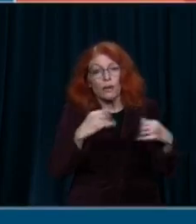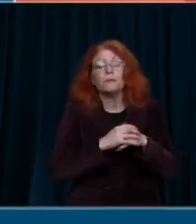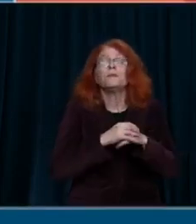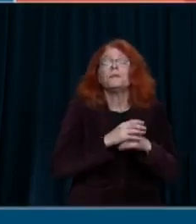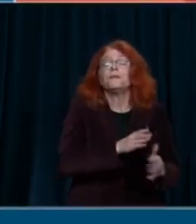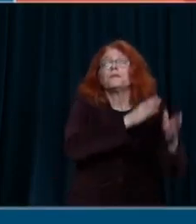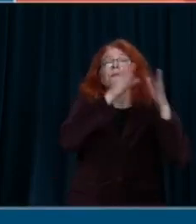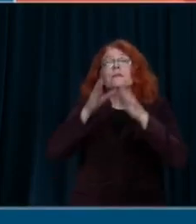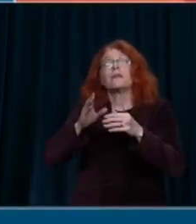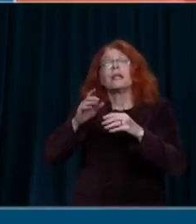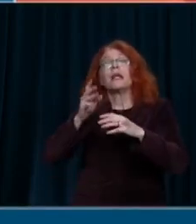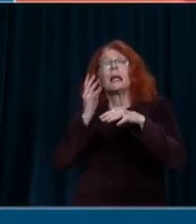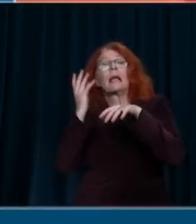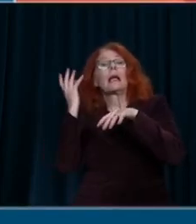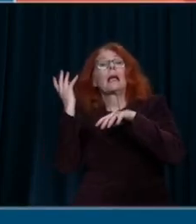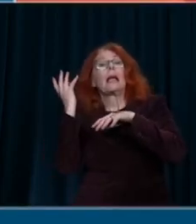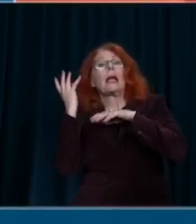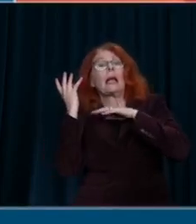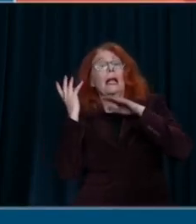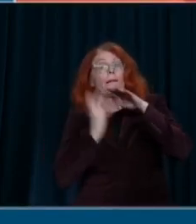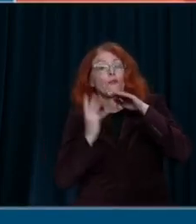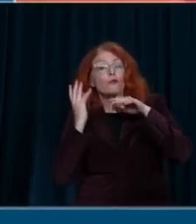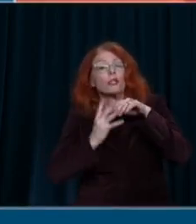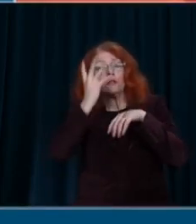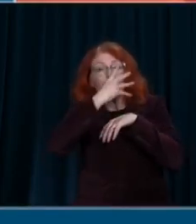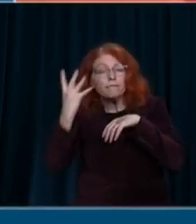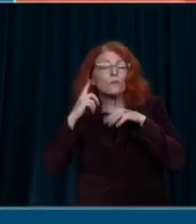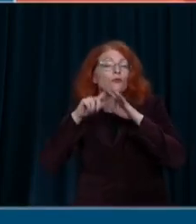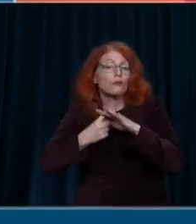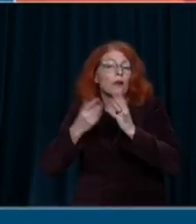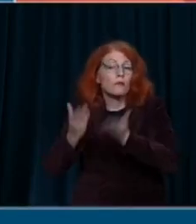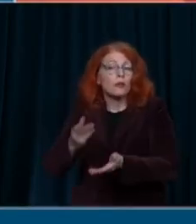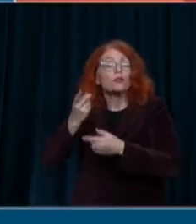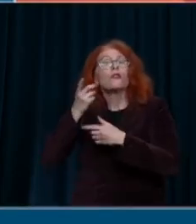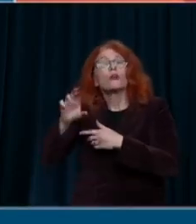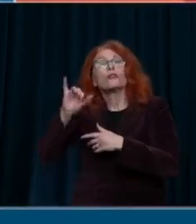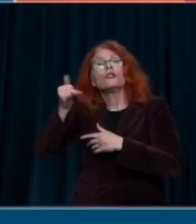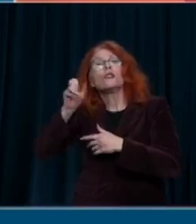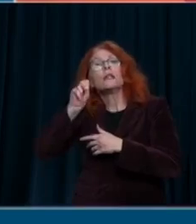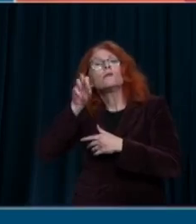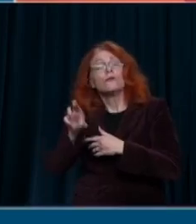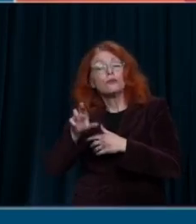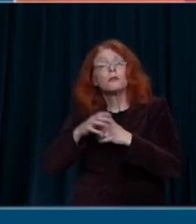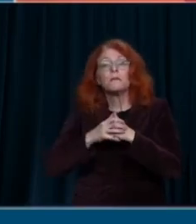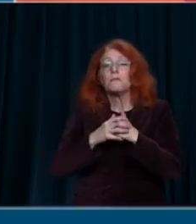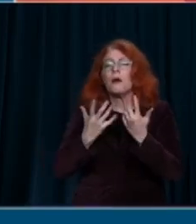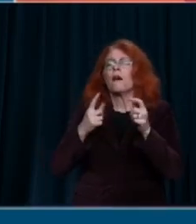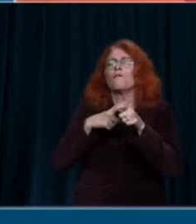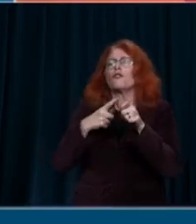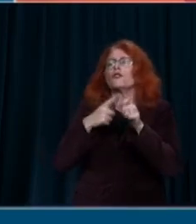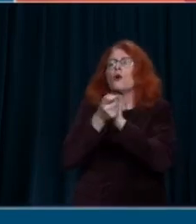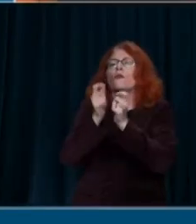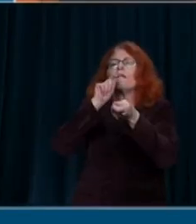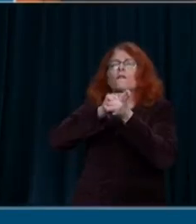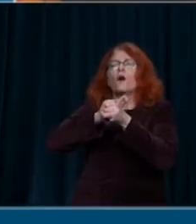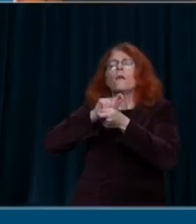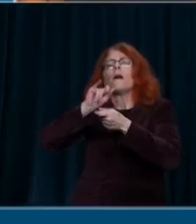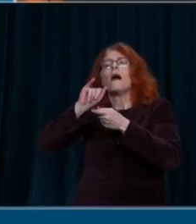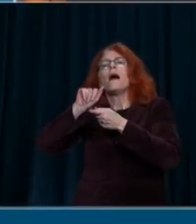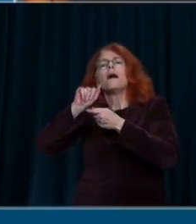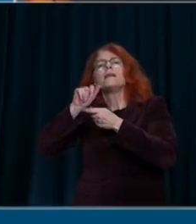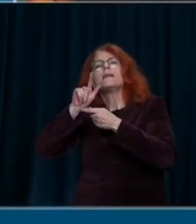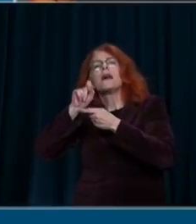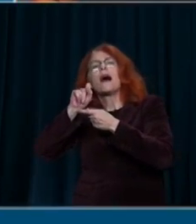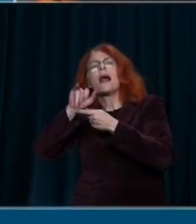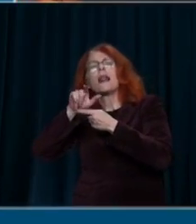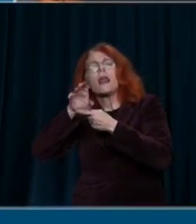to immigration. We'll start with you, Dr. Jasser. What is the best way to reform the asylum process in this